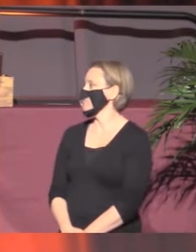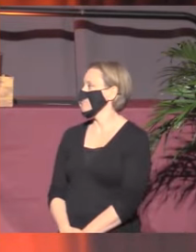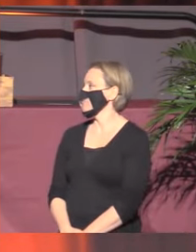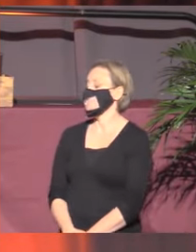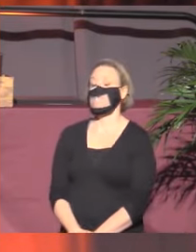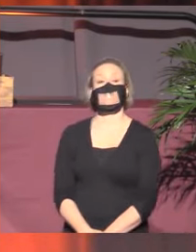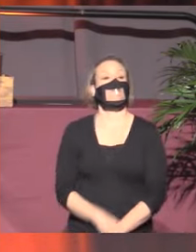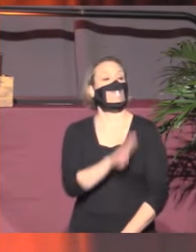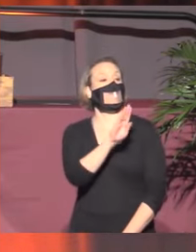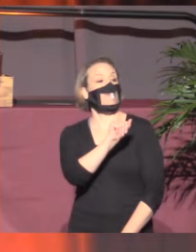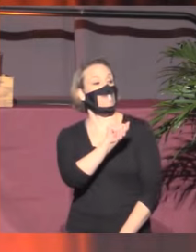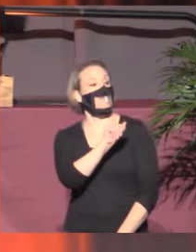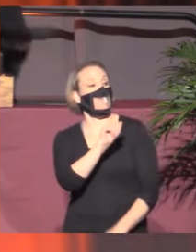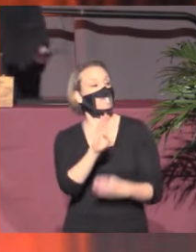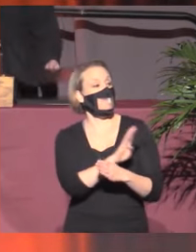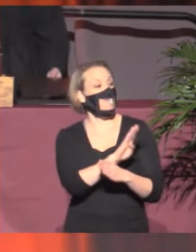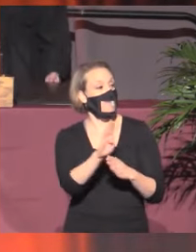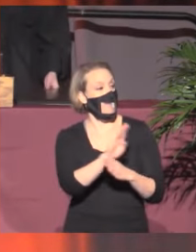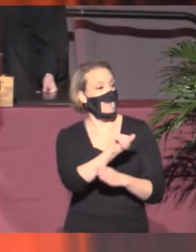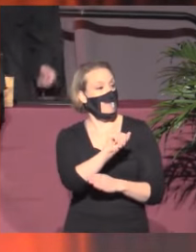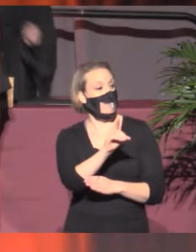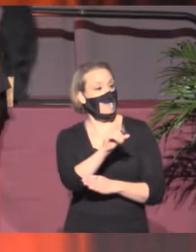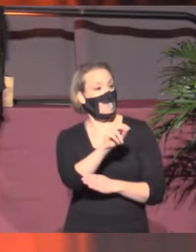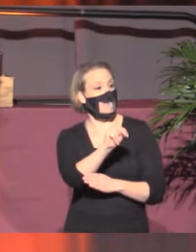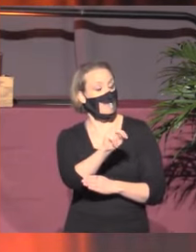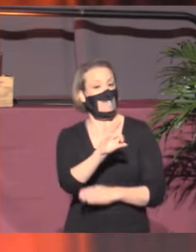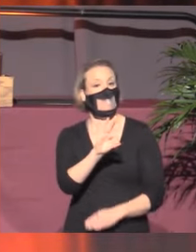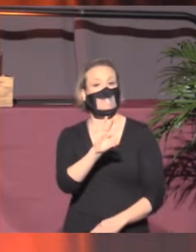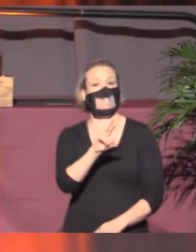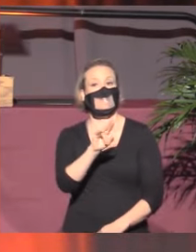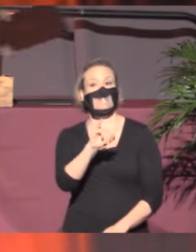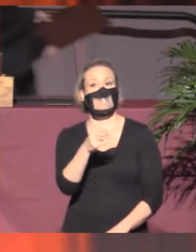With a Bachelor of Business Administration, Fujia Ahmed.